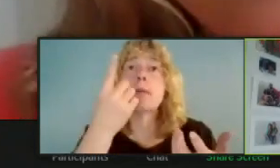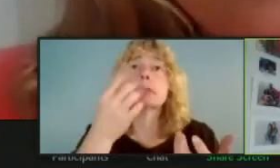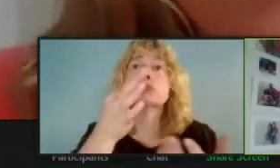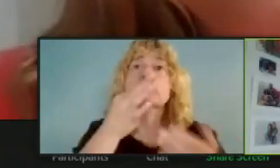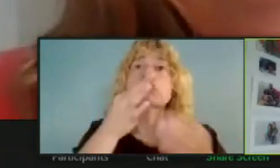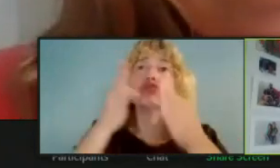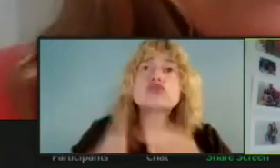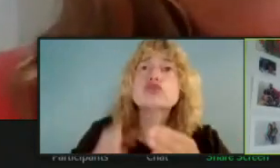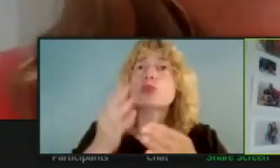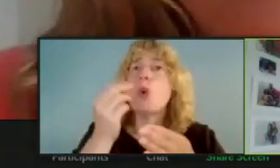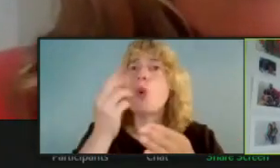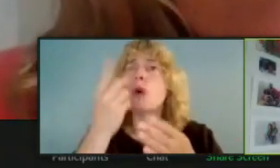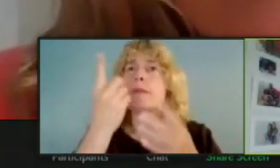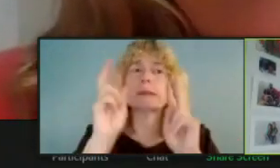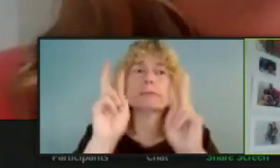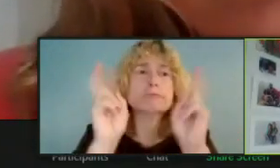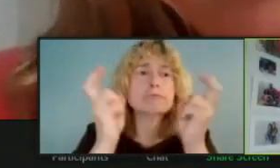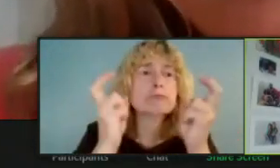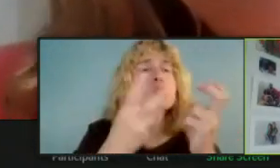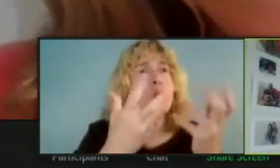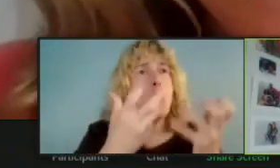or text us at